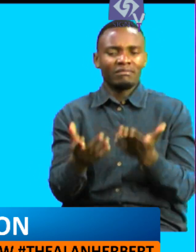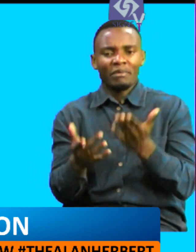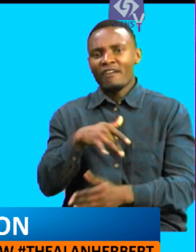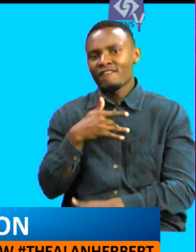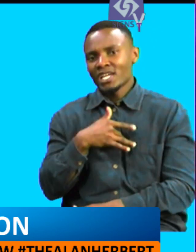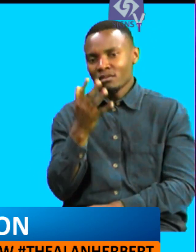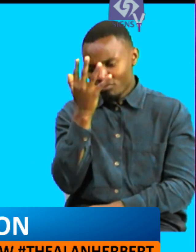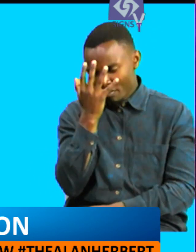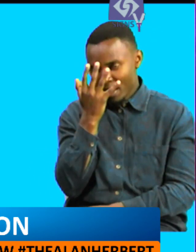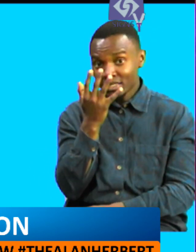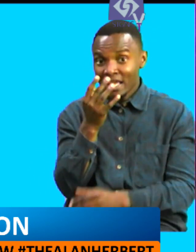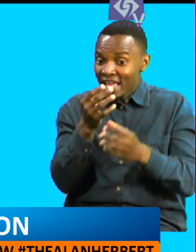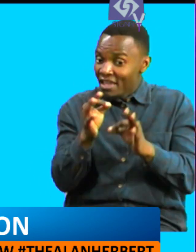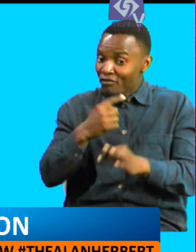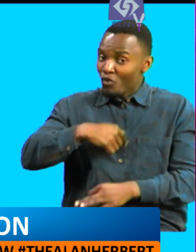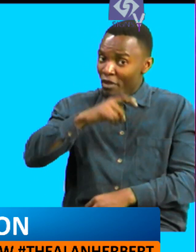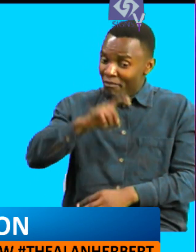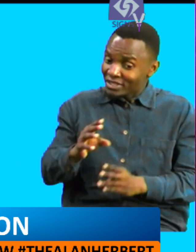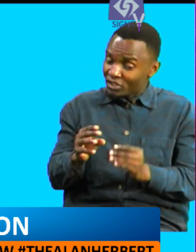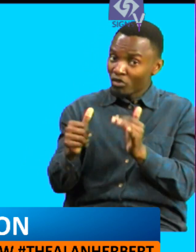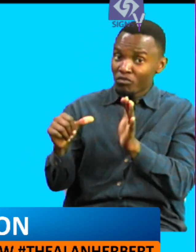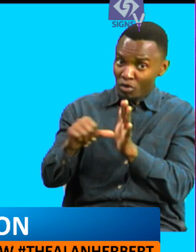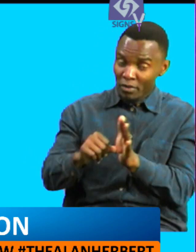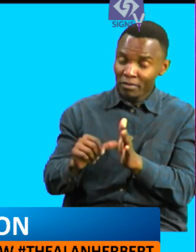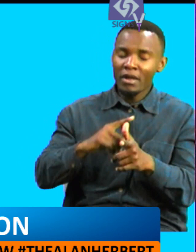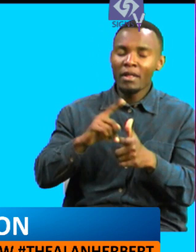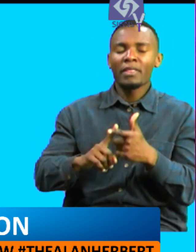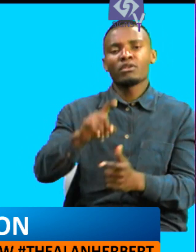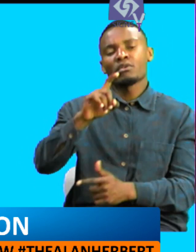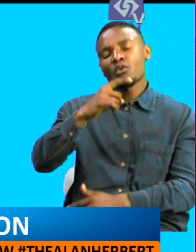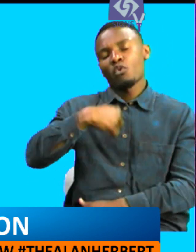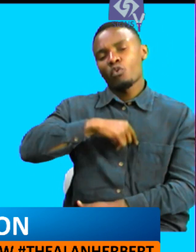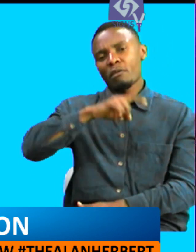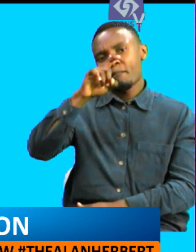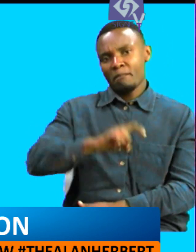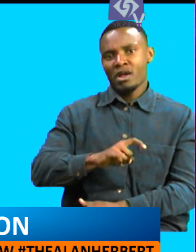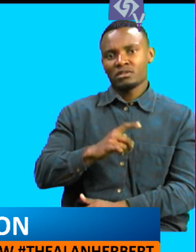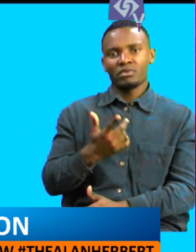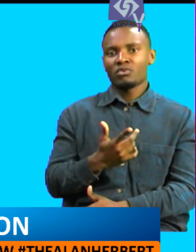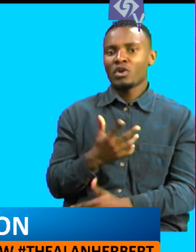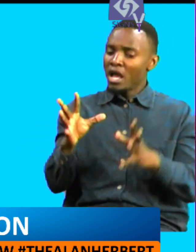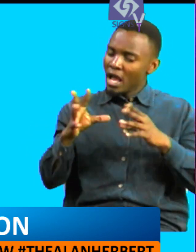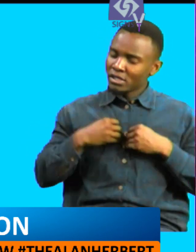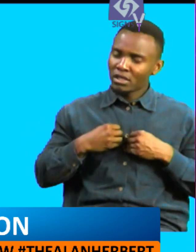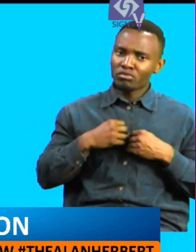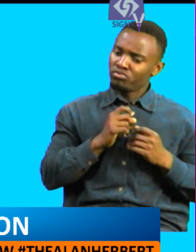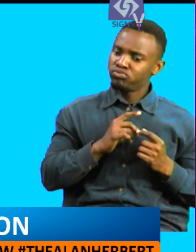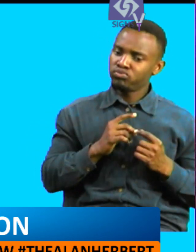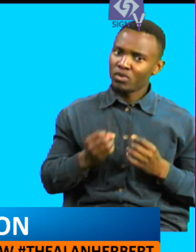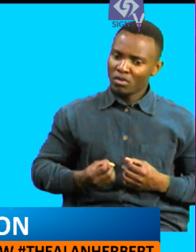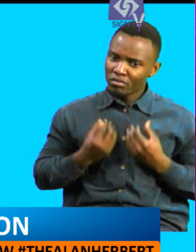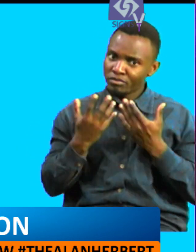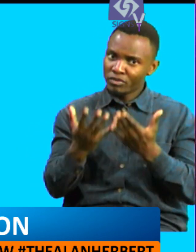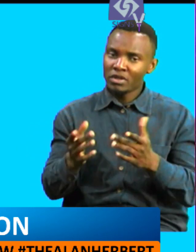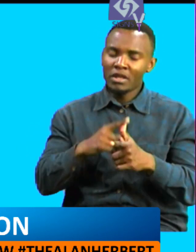feeling shameful. If we have to address this, we don't have to feel shameful. So come out